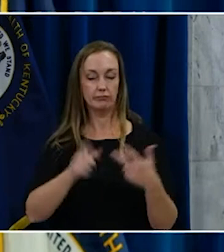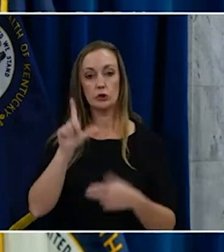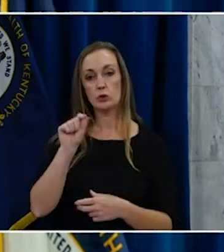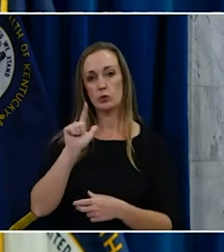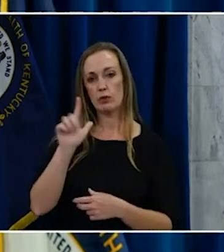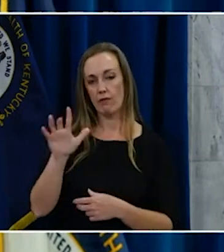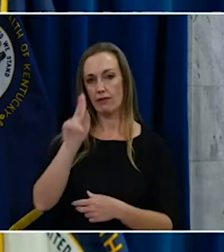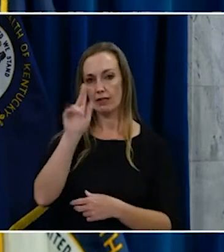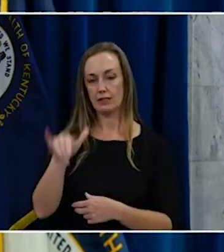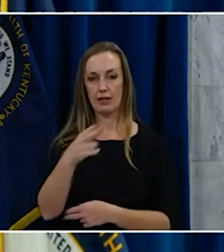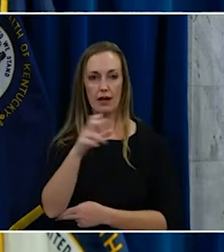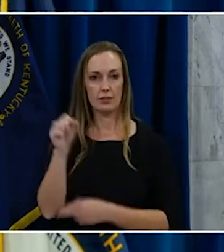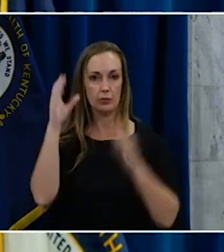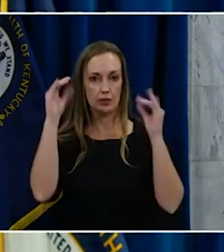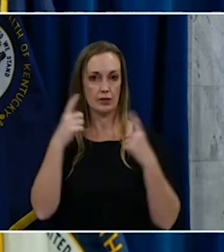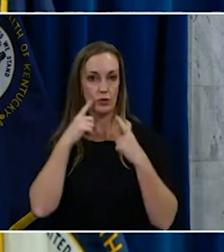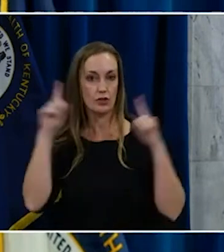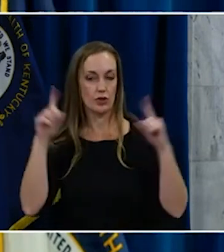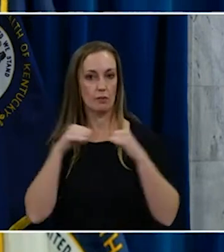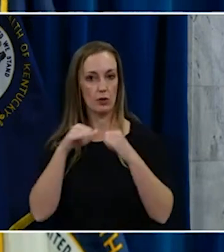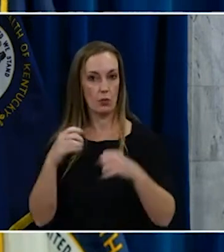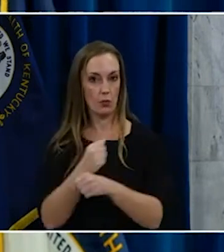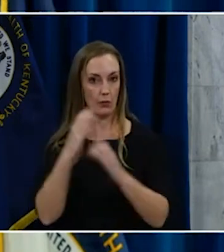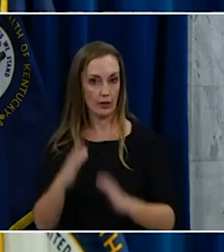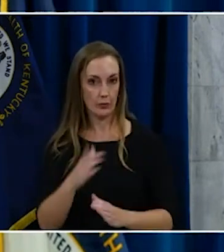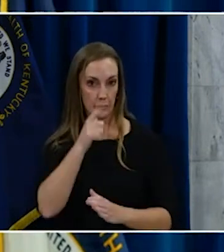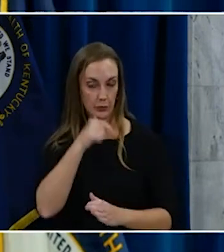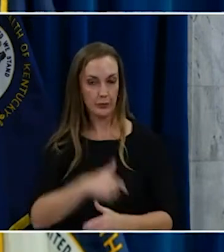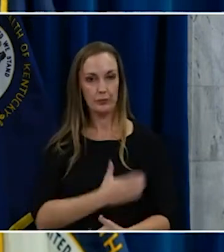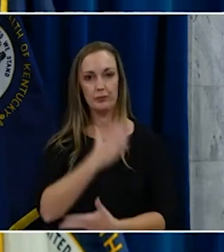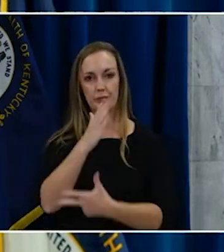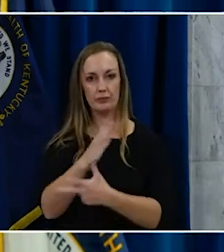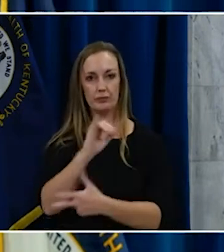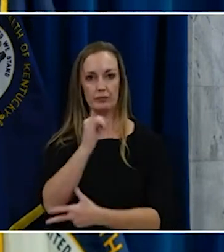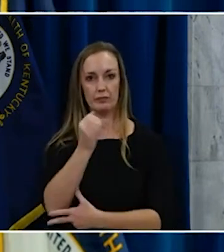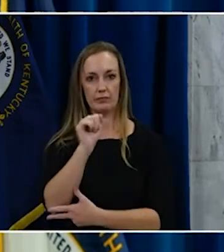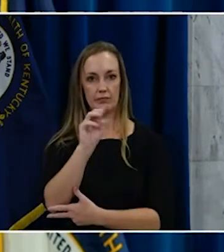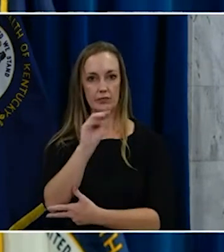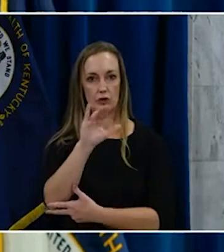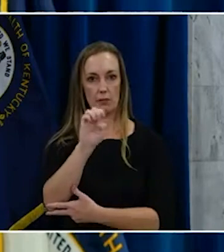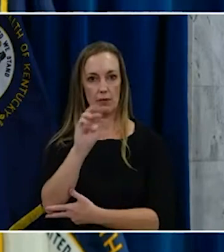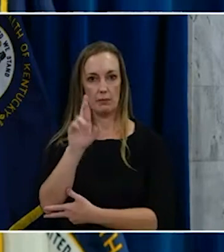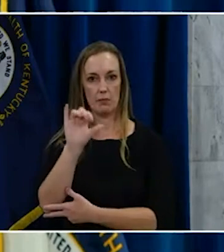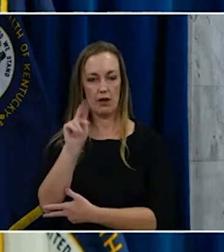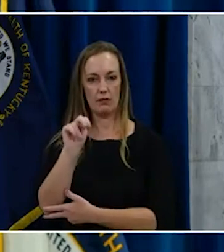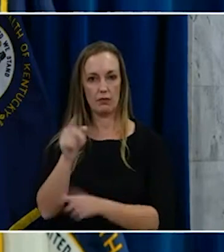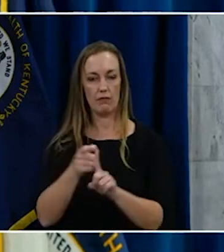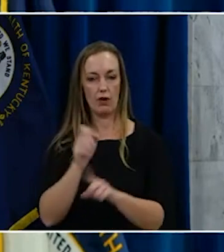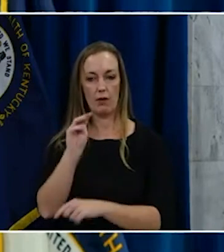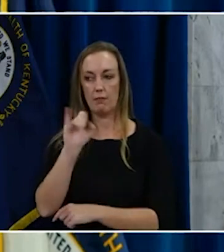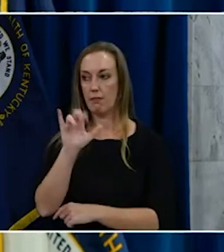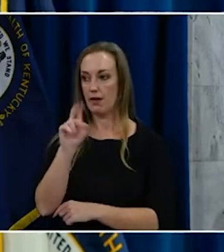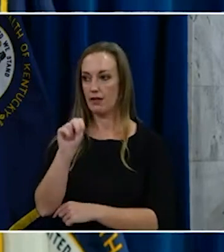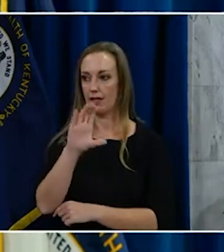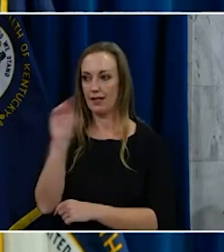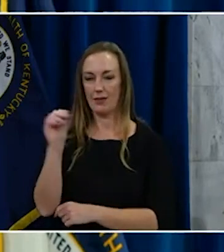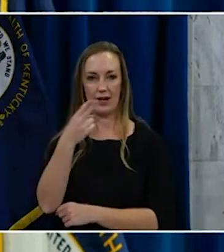2025 Kentucky High School Teacher Achievement Award winners are Jamie Brown from Marion County High School.